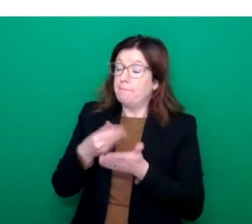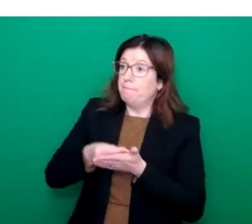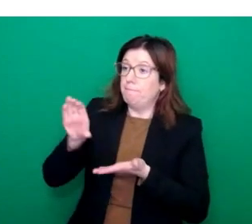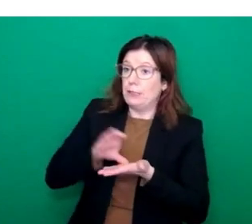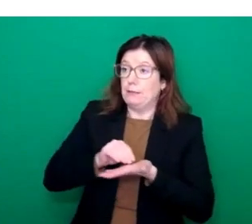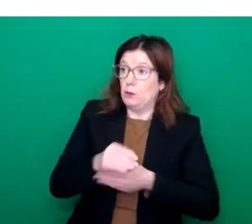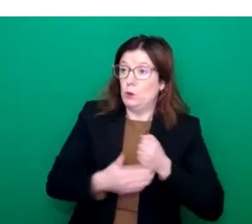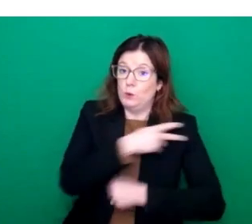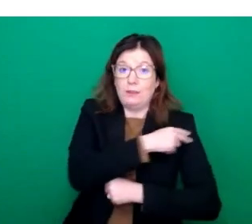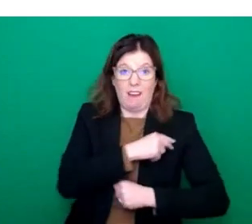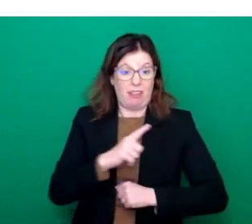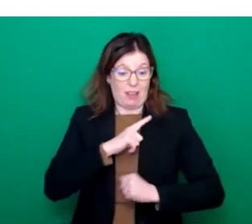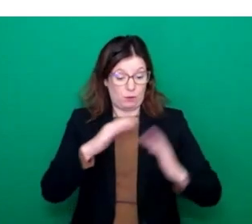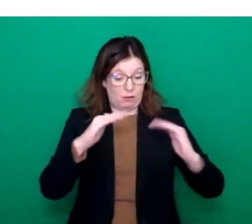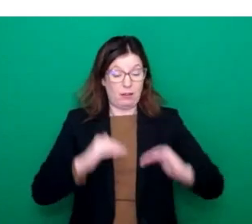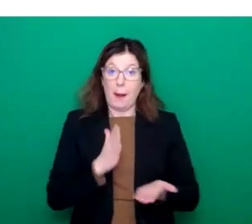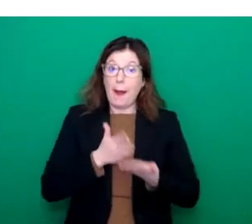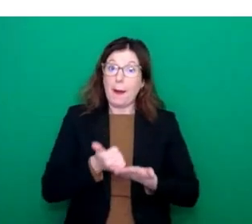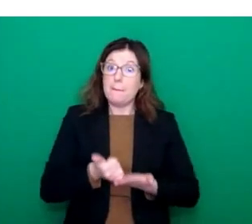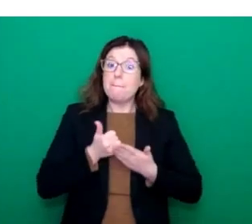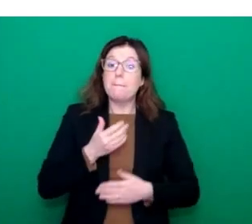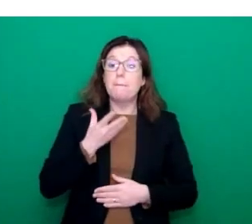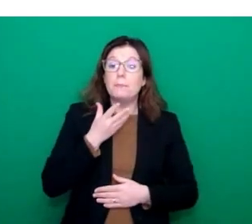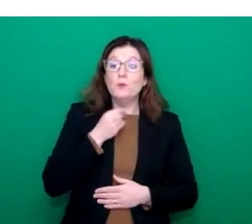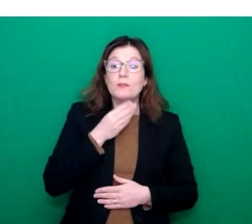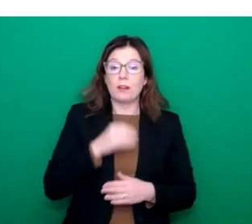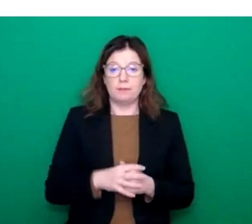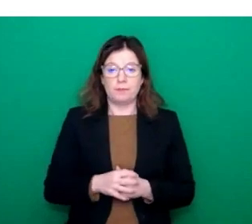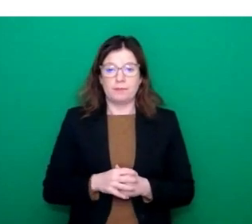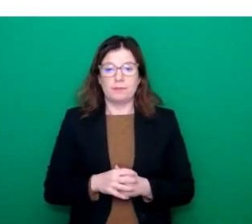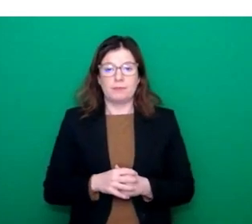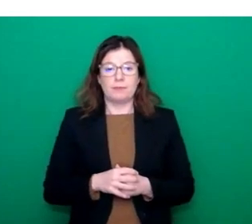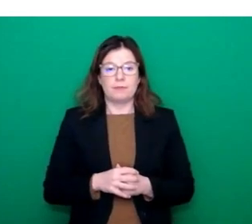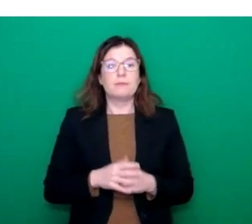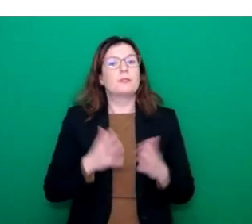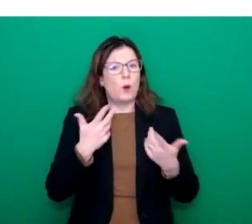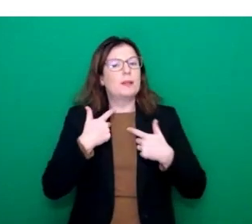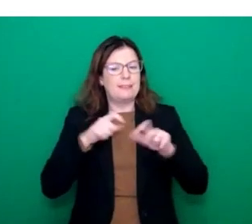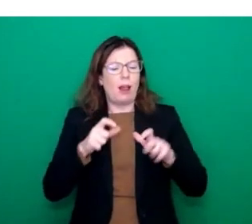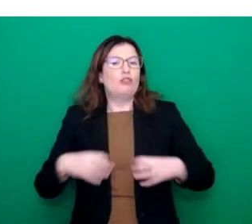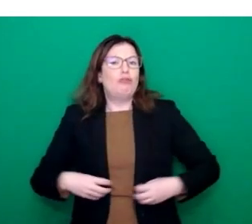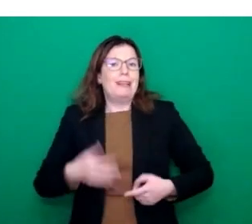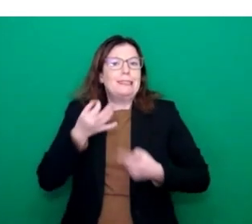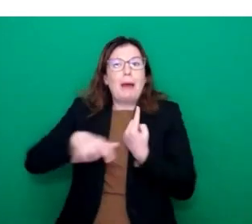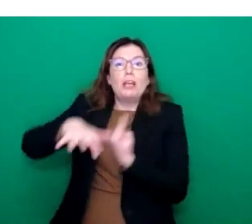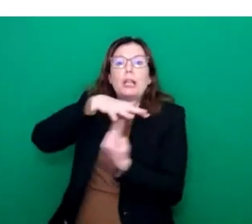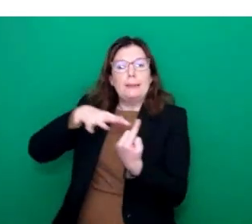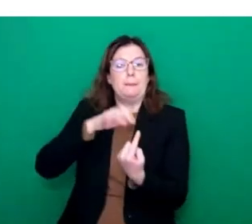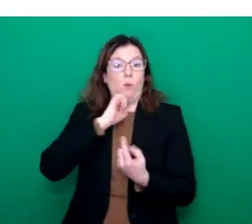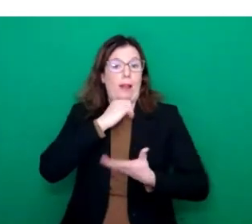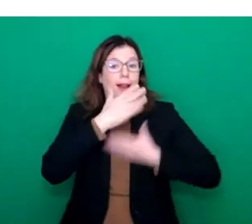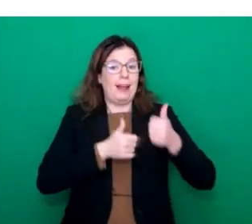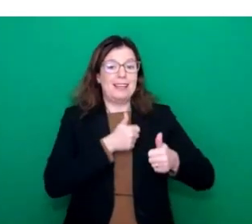what I'm going to talk about is the assistant psychosocial practitioner, and I'm going to use the example of the renal specialism. But that's just